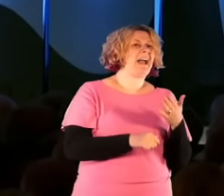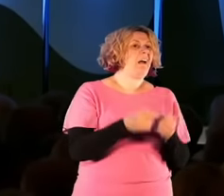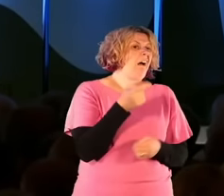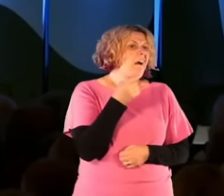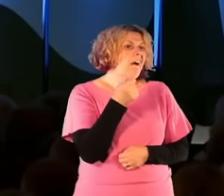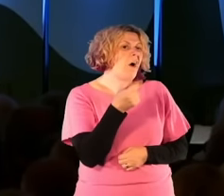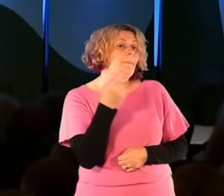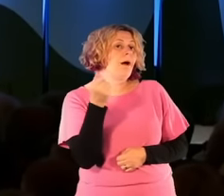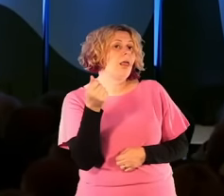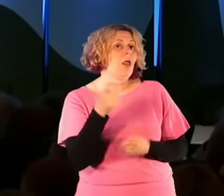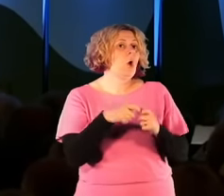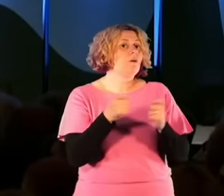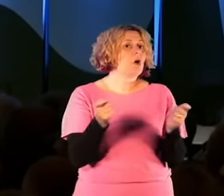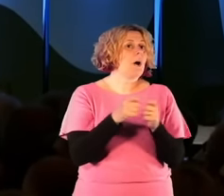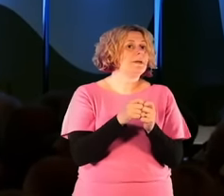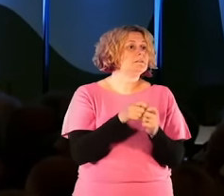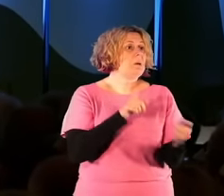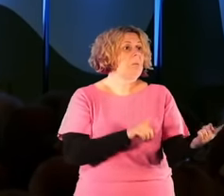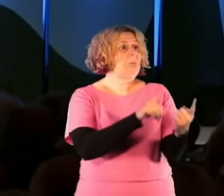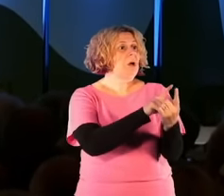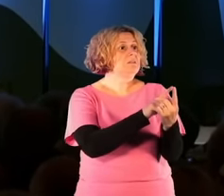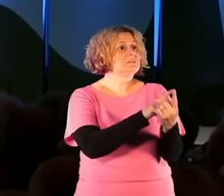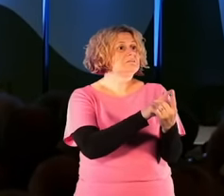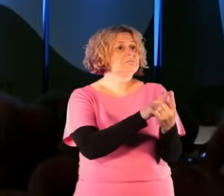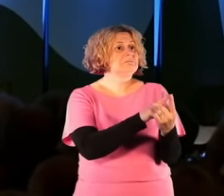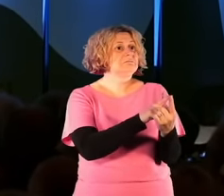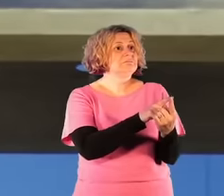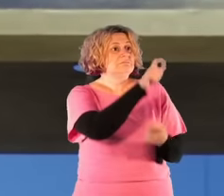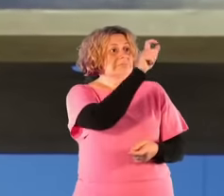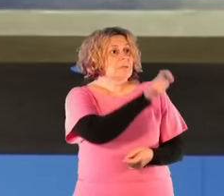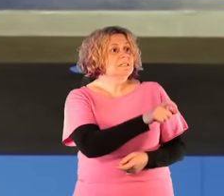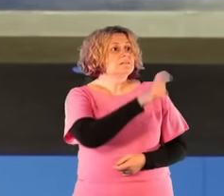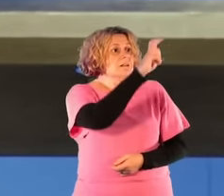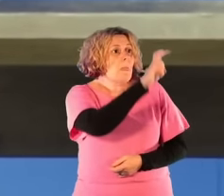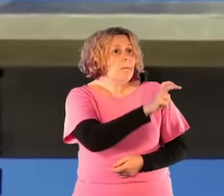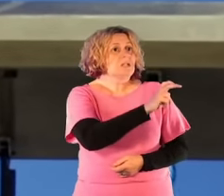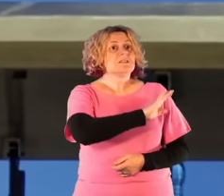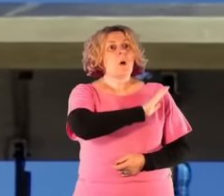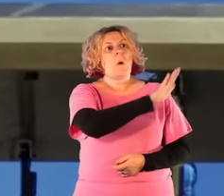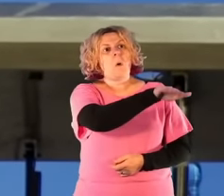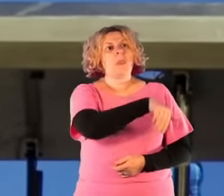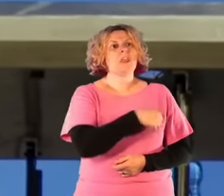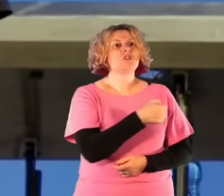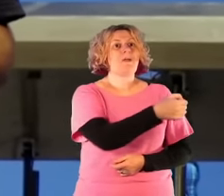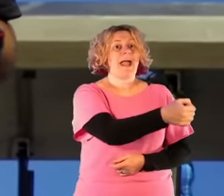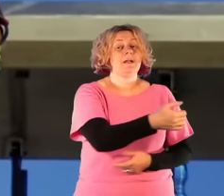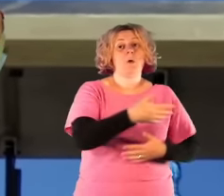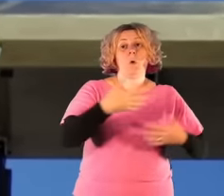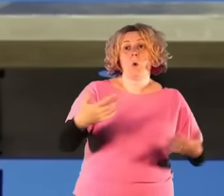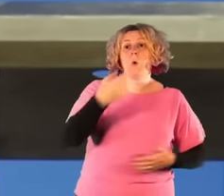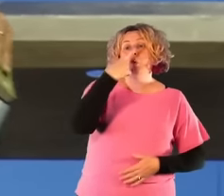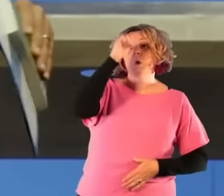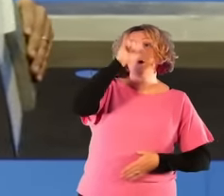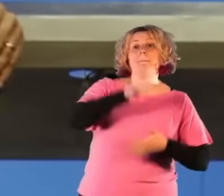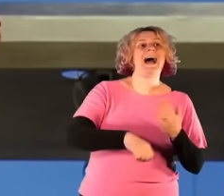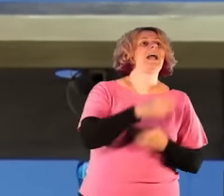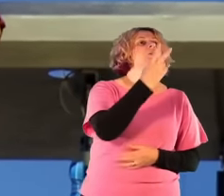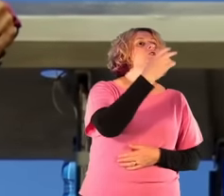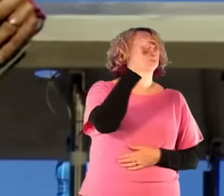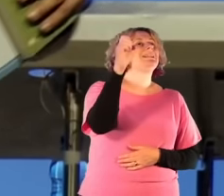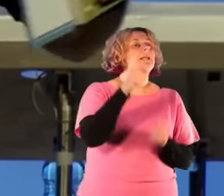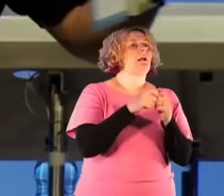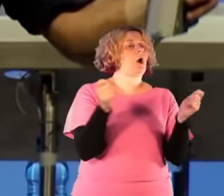people that you meet, maybe on the train or the bus home, however you're going. But then maybe get 20 copies and reach your whole